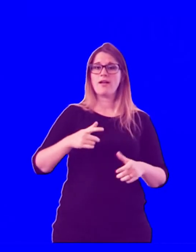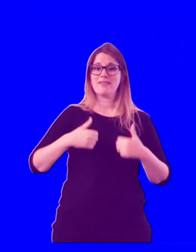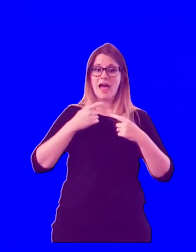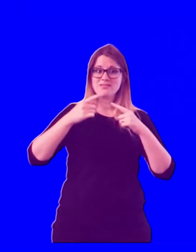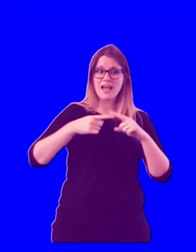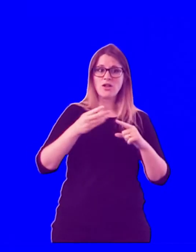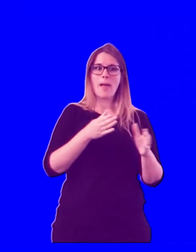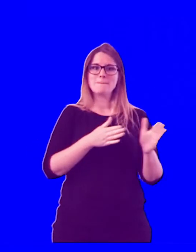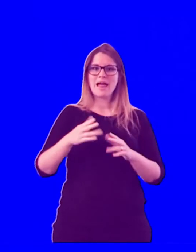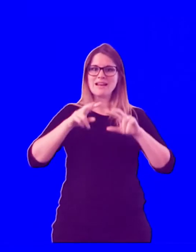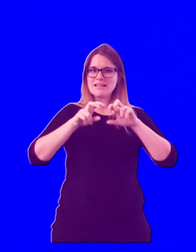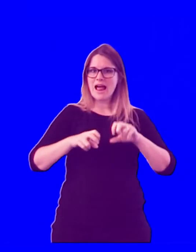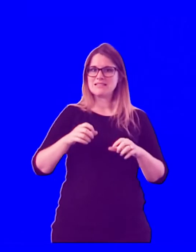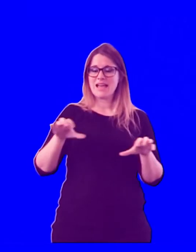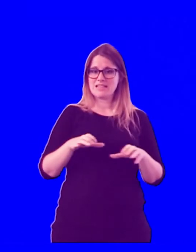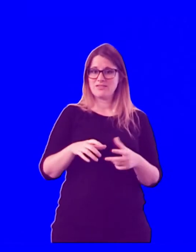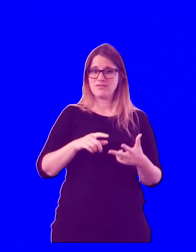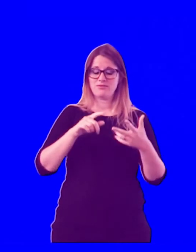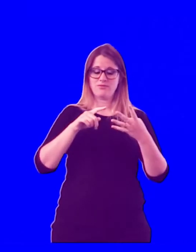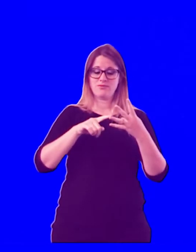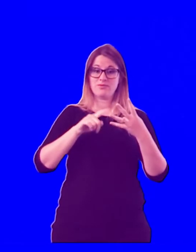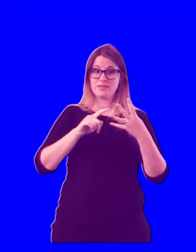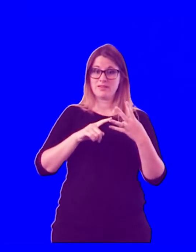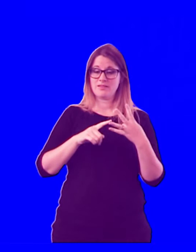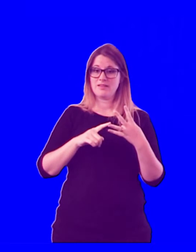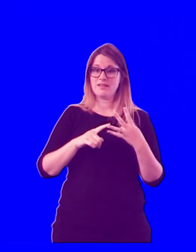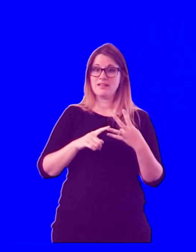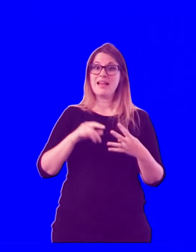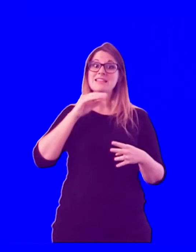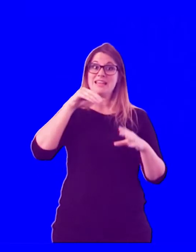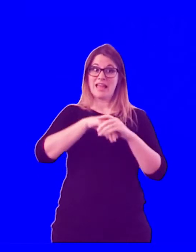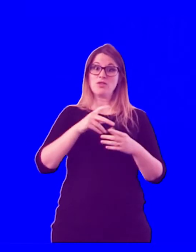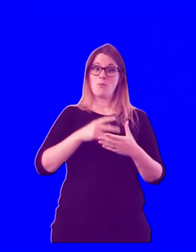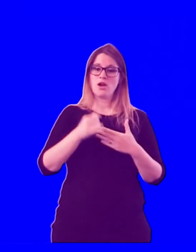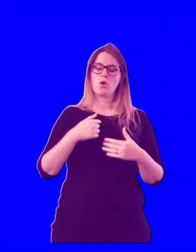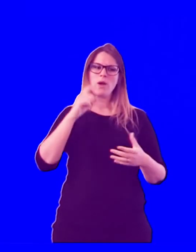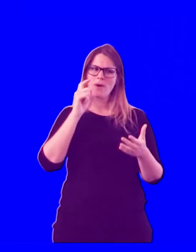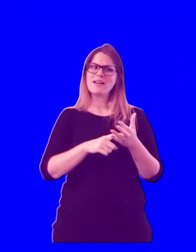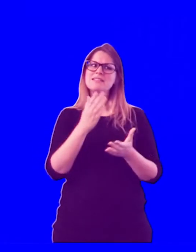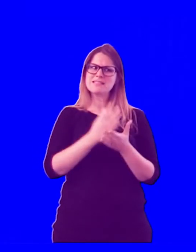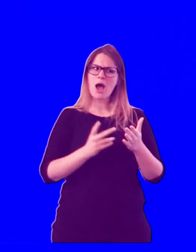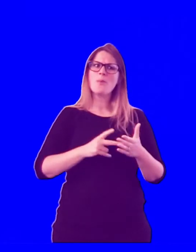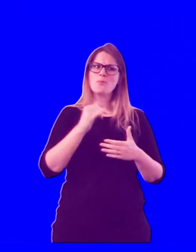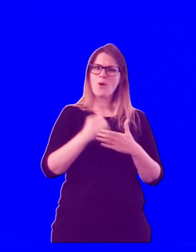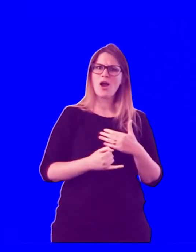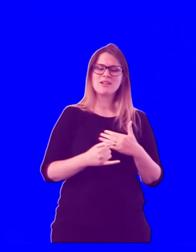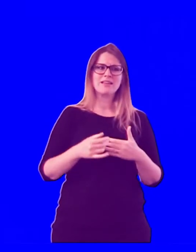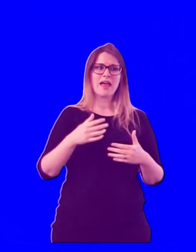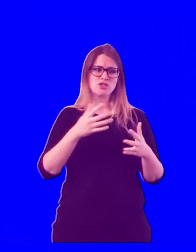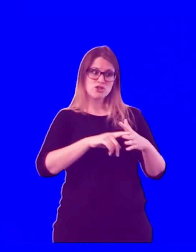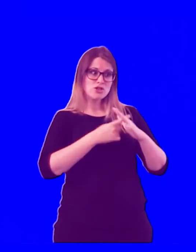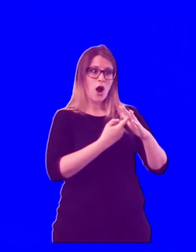planning analysis activities. The third part of the project is active projects. We recognize that there's some projects that may have